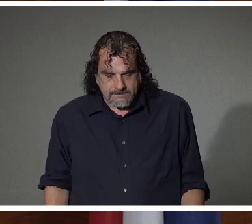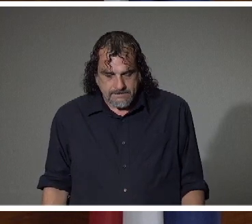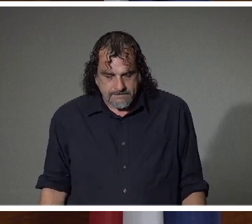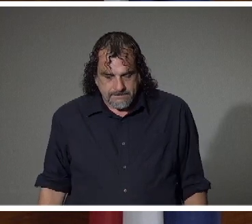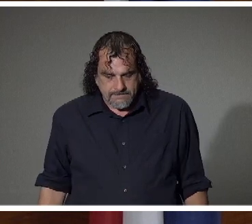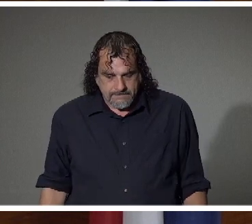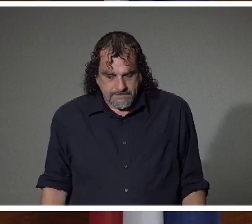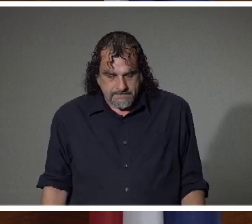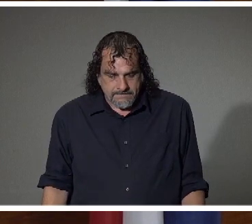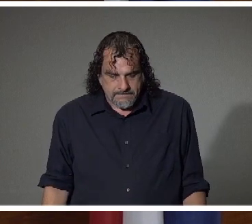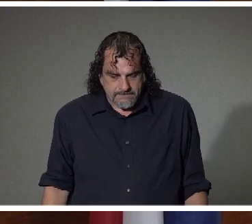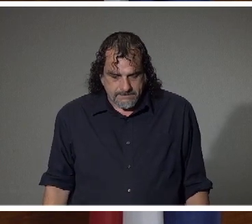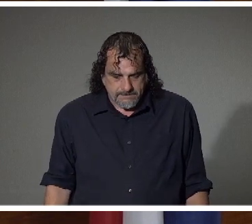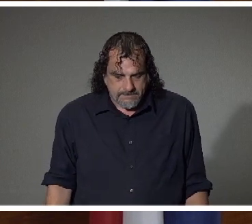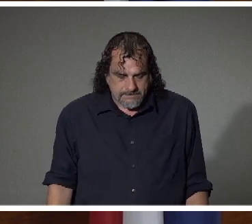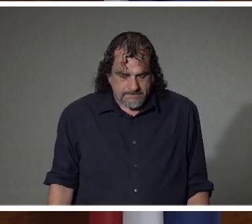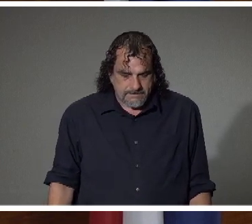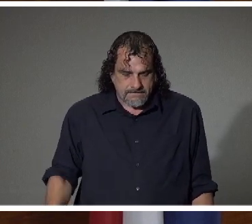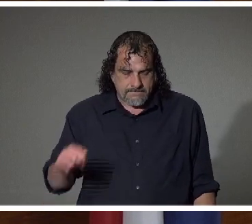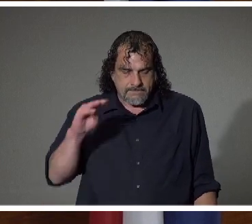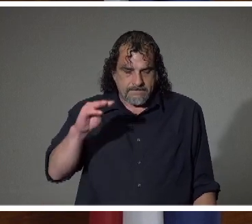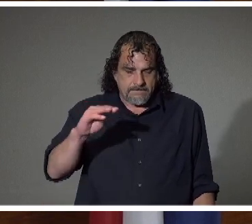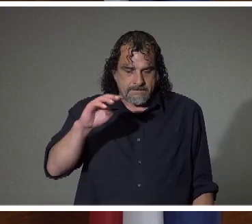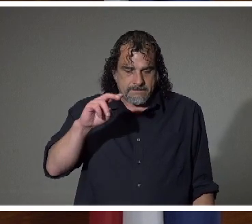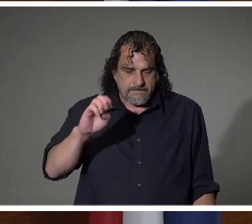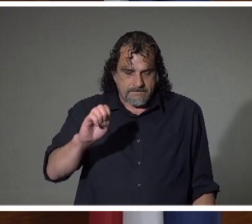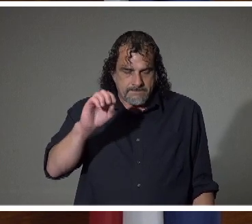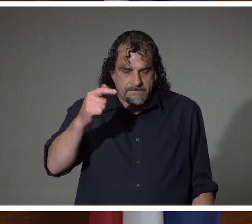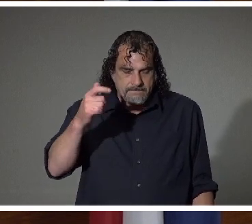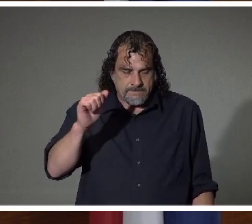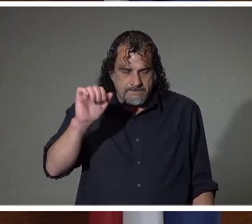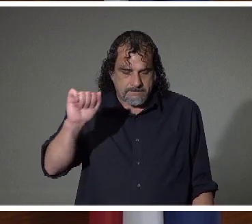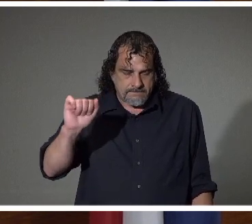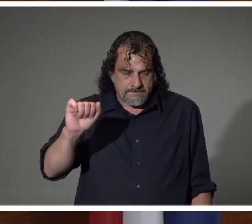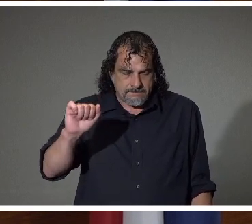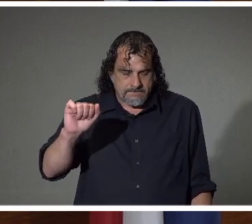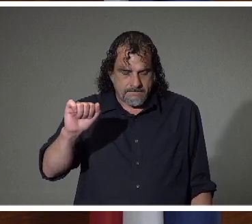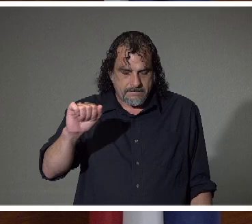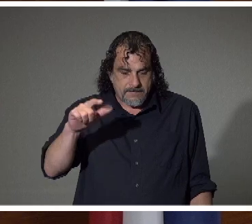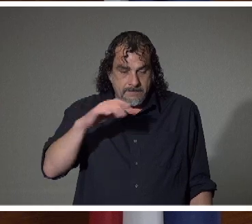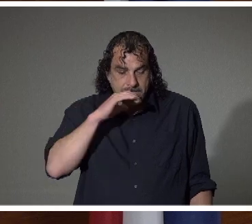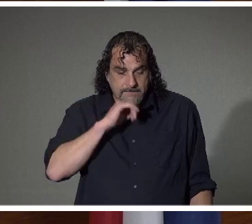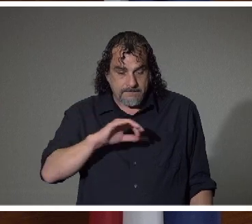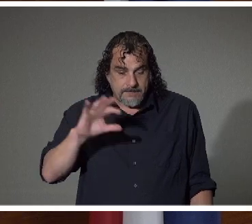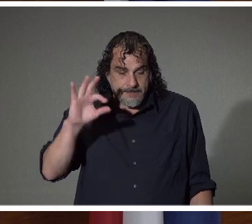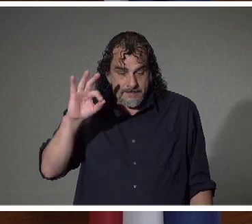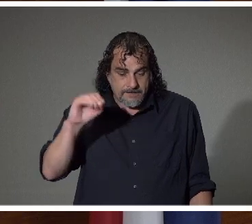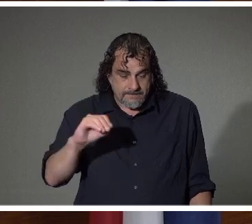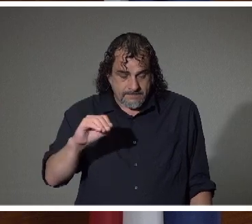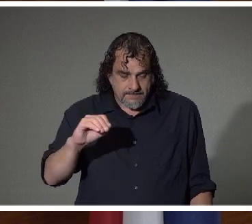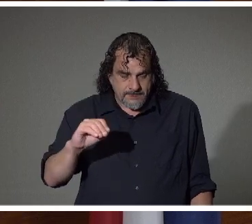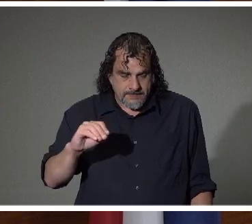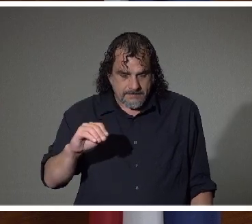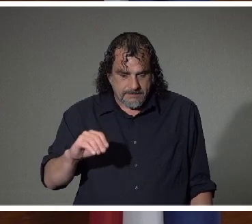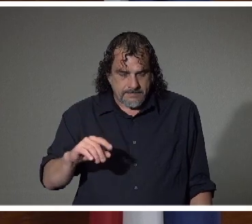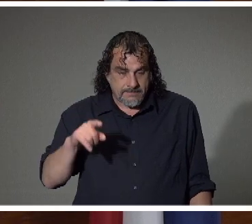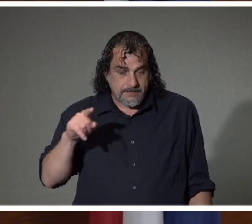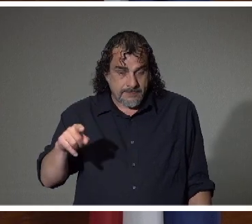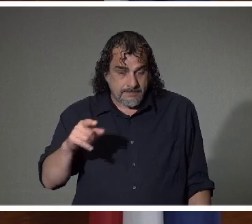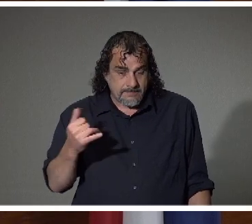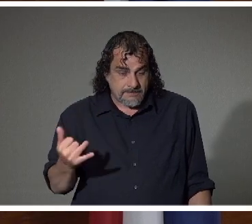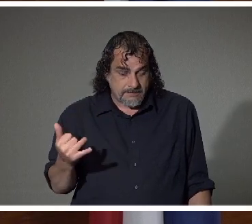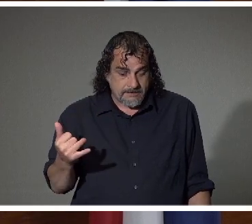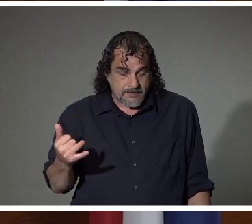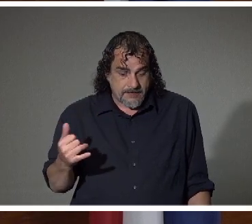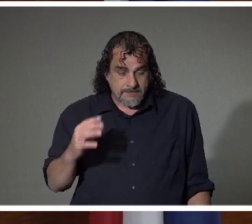also to Mecca James, who is turning 90. I'm told that Miss James is